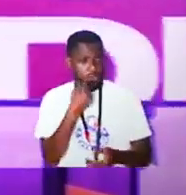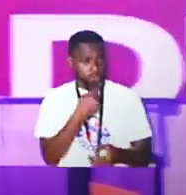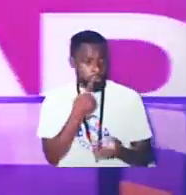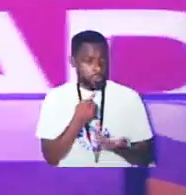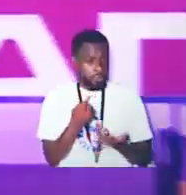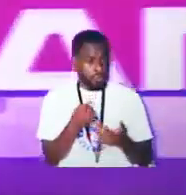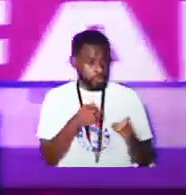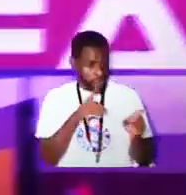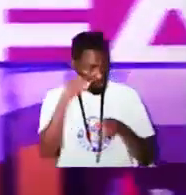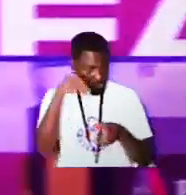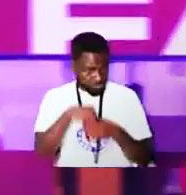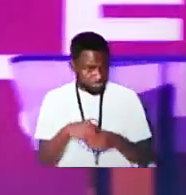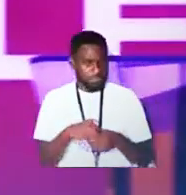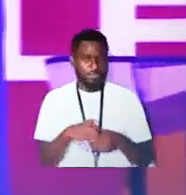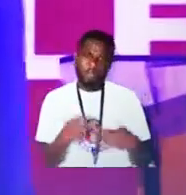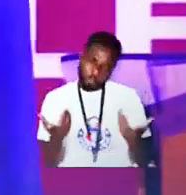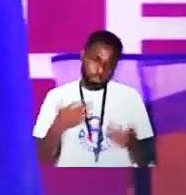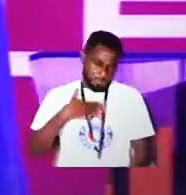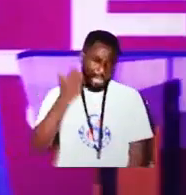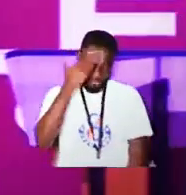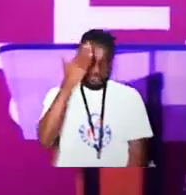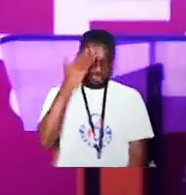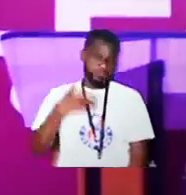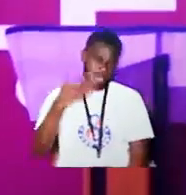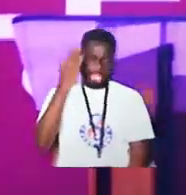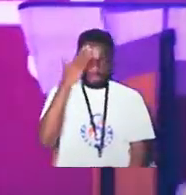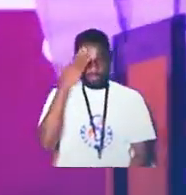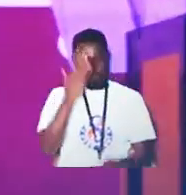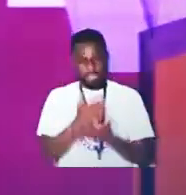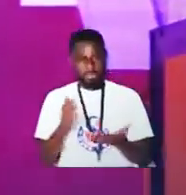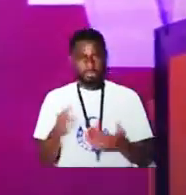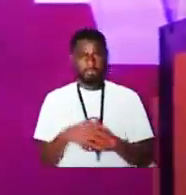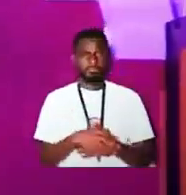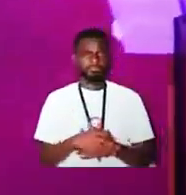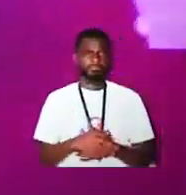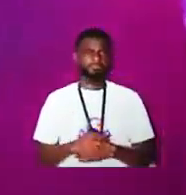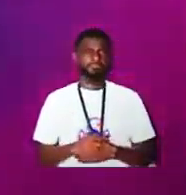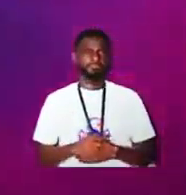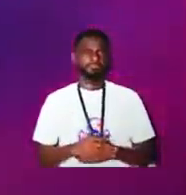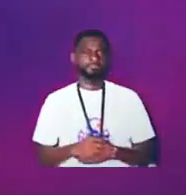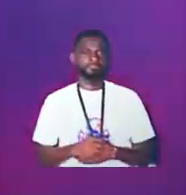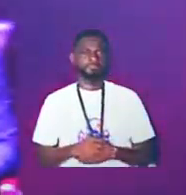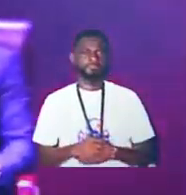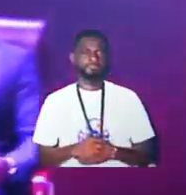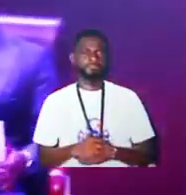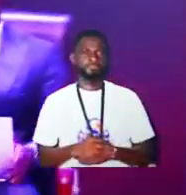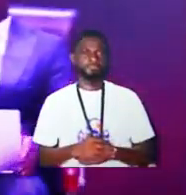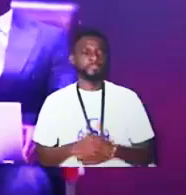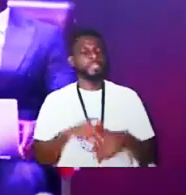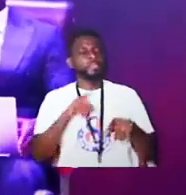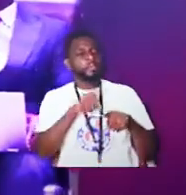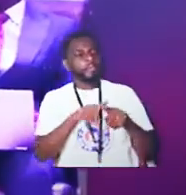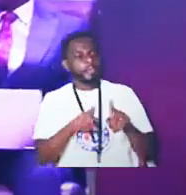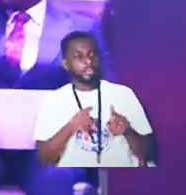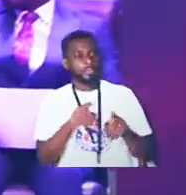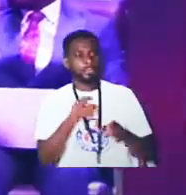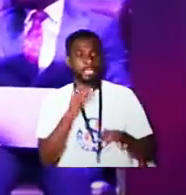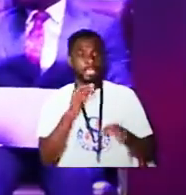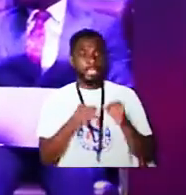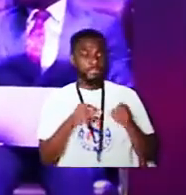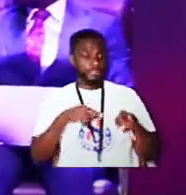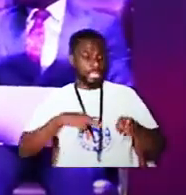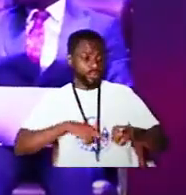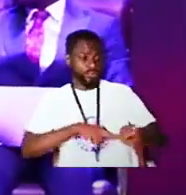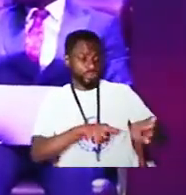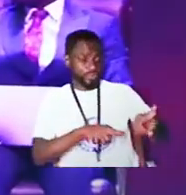know there. I mean, maybe no cry. But let's say that Prayer River is flowing